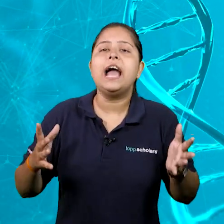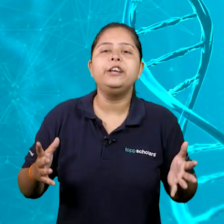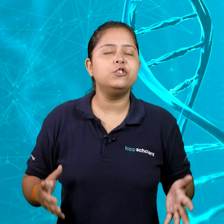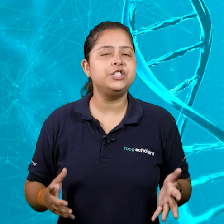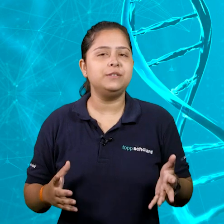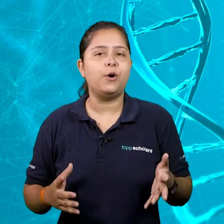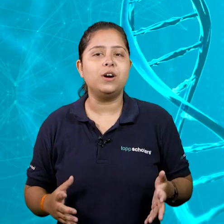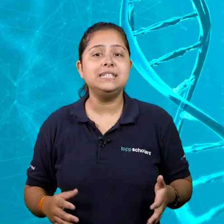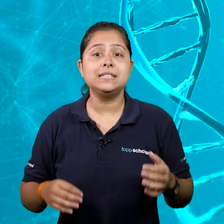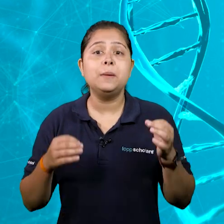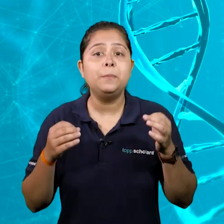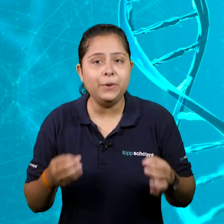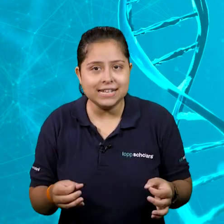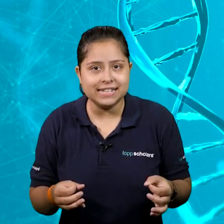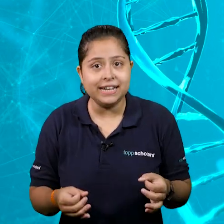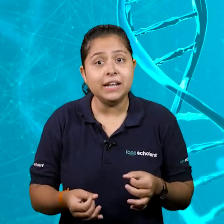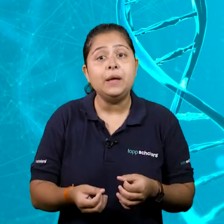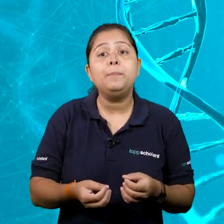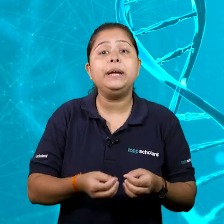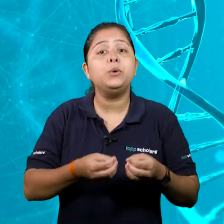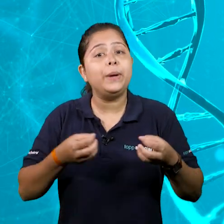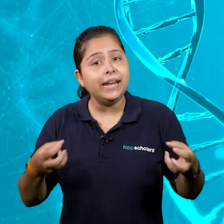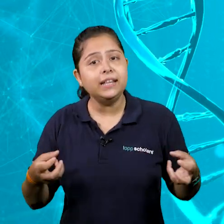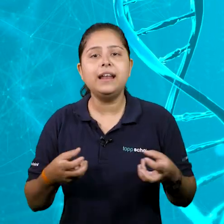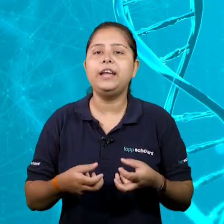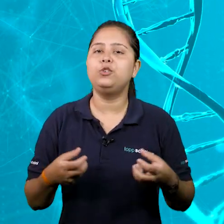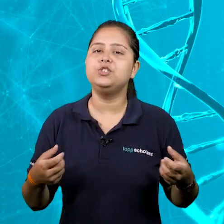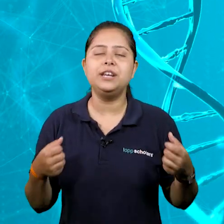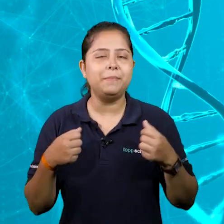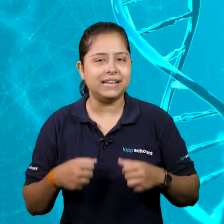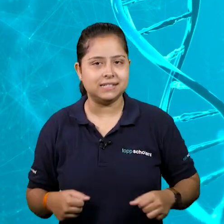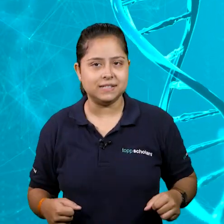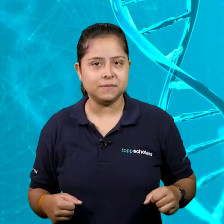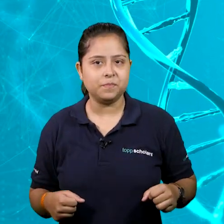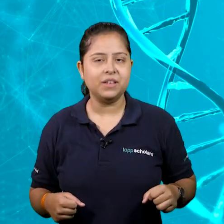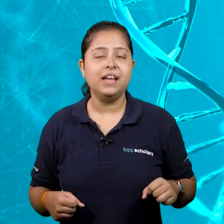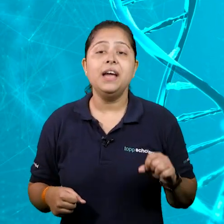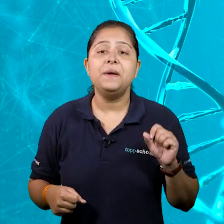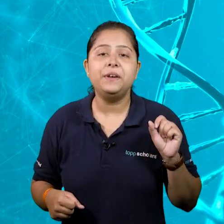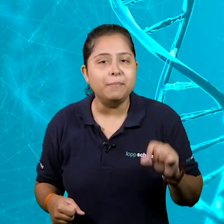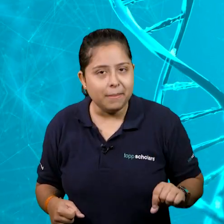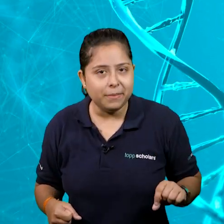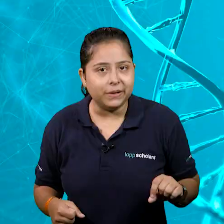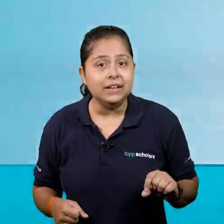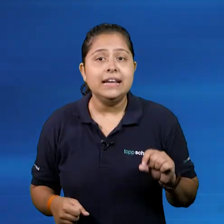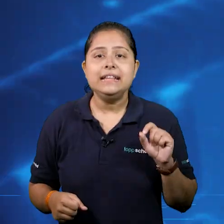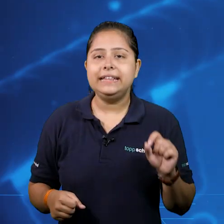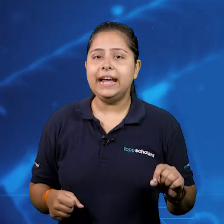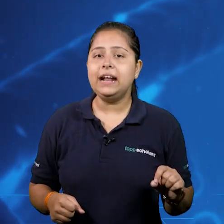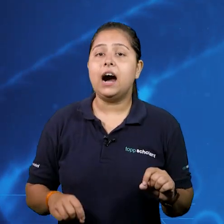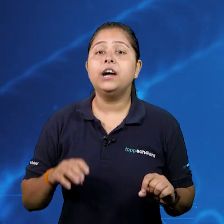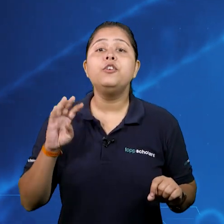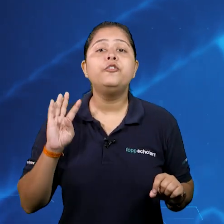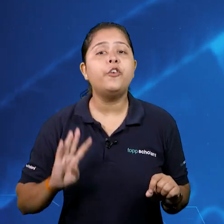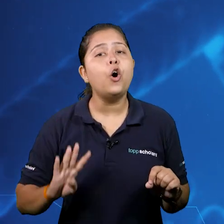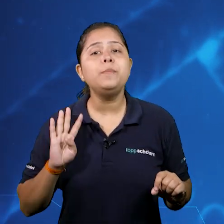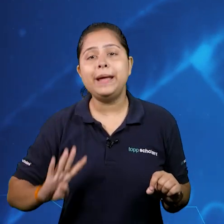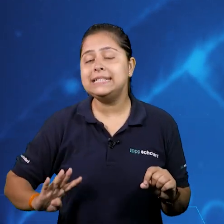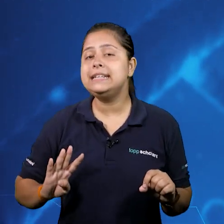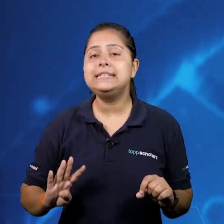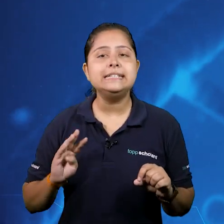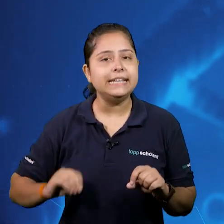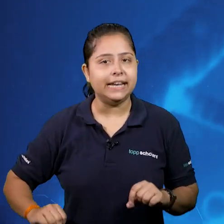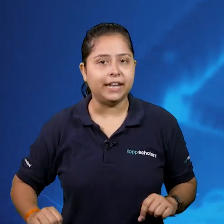weak hydrogen bonds present between the nitrogen bases. Remember, there are